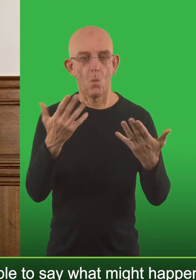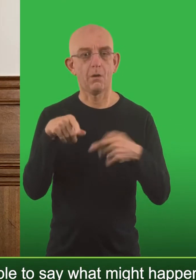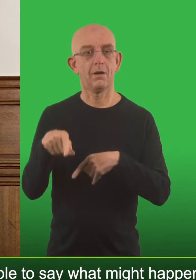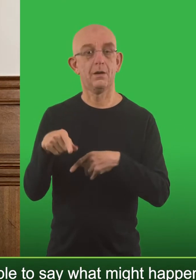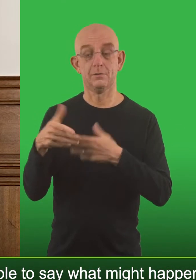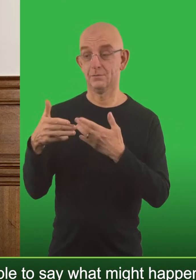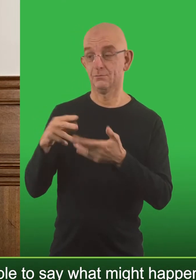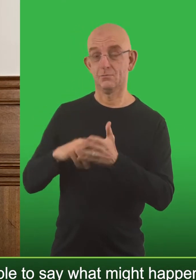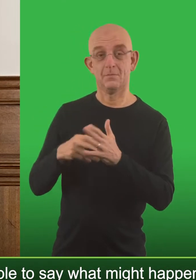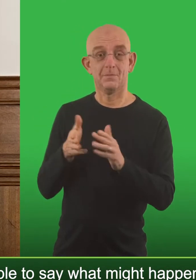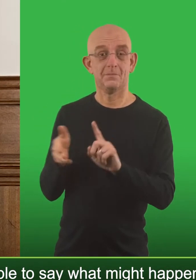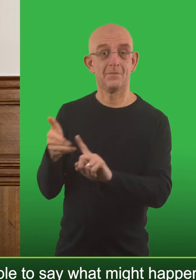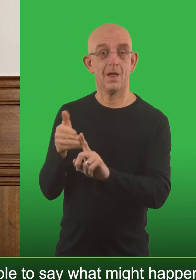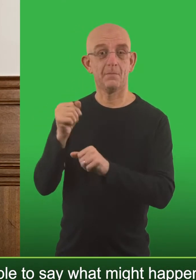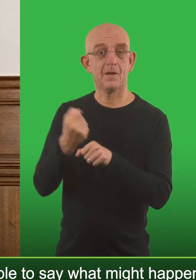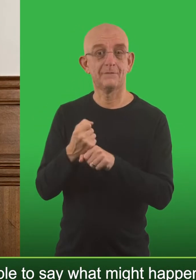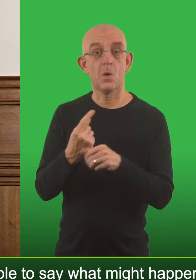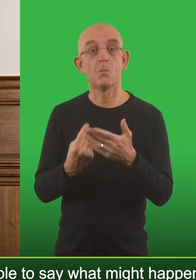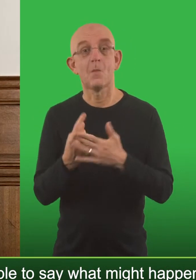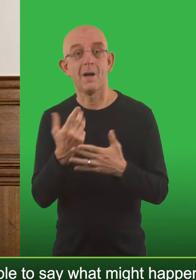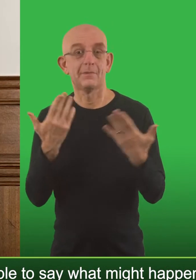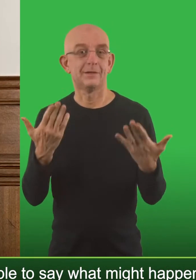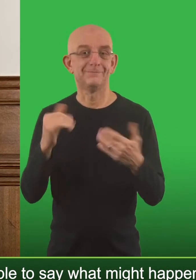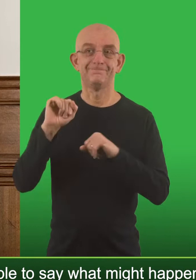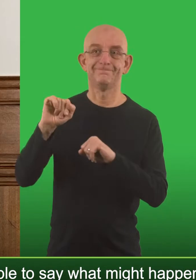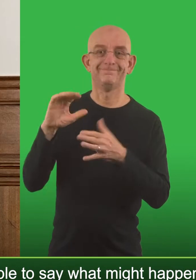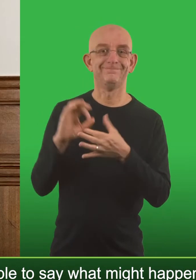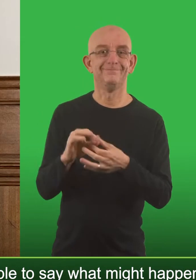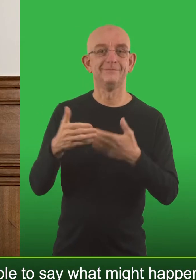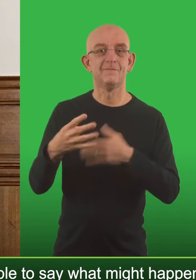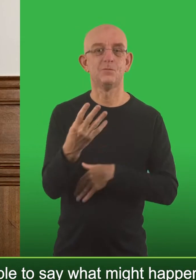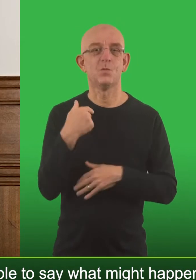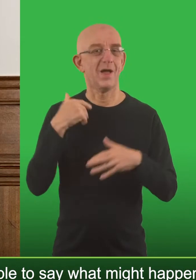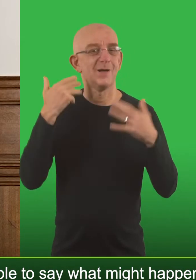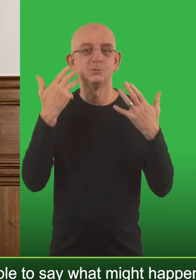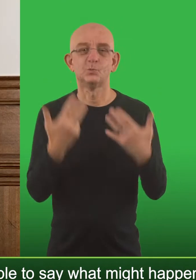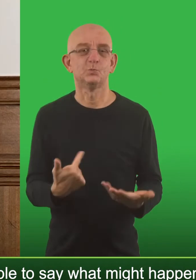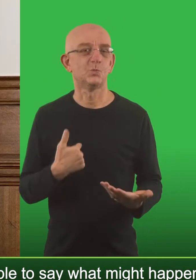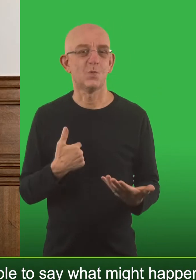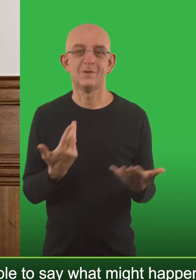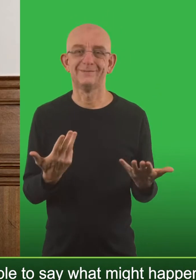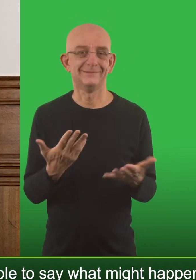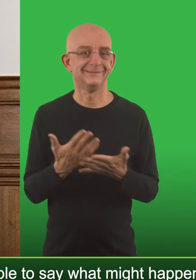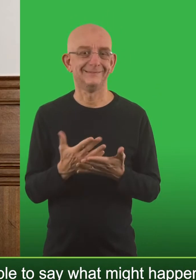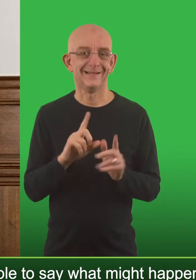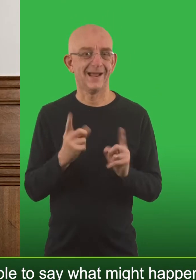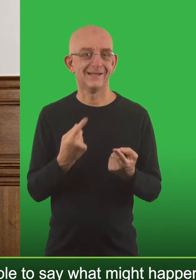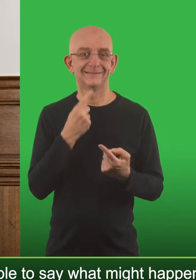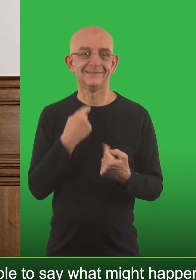looking forward to the roadmap, it's really impossible to say what might happen in the government's considerations coming up